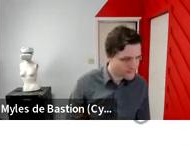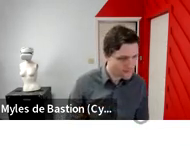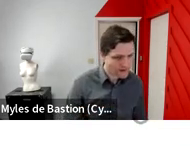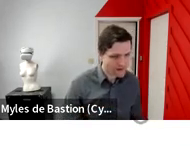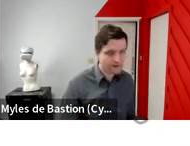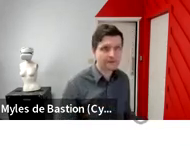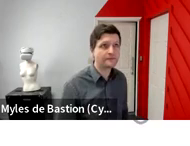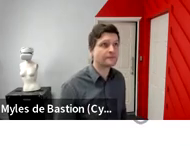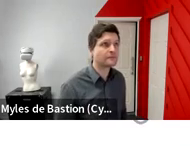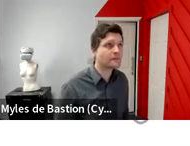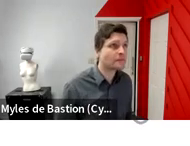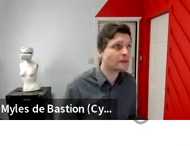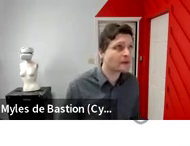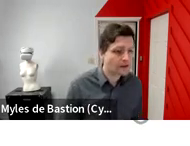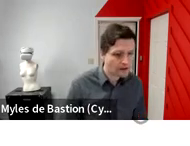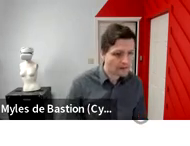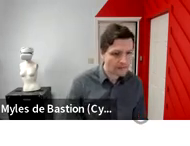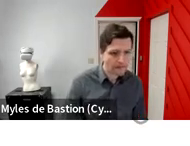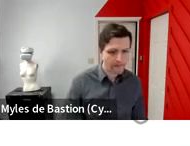please.